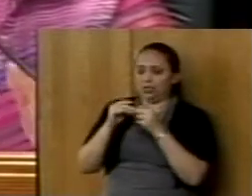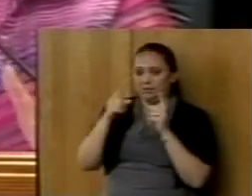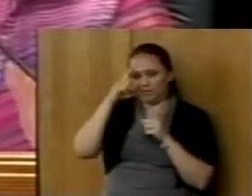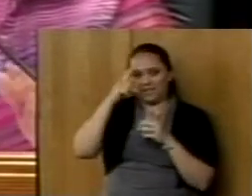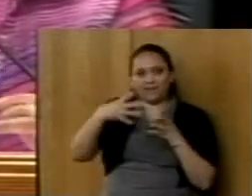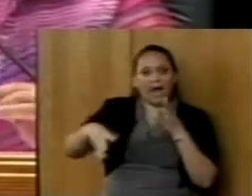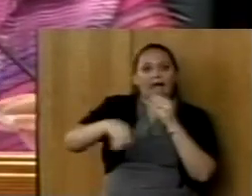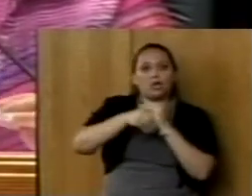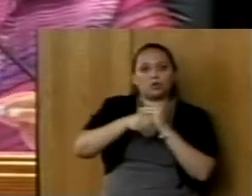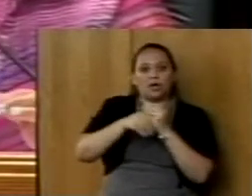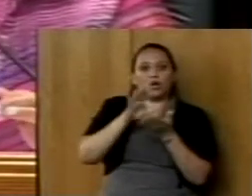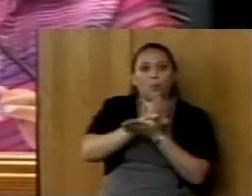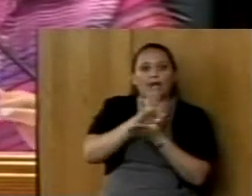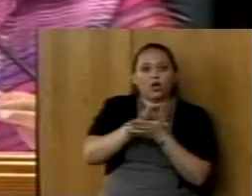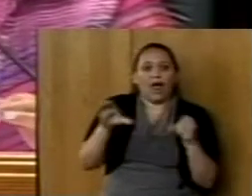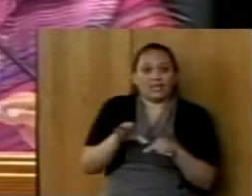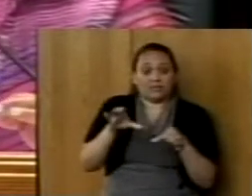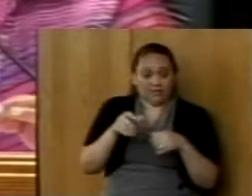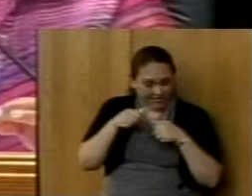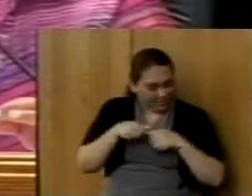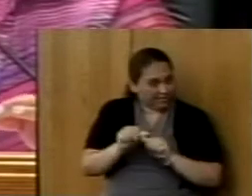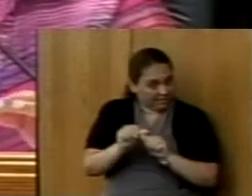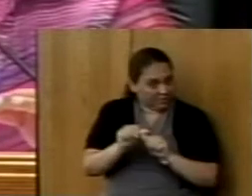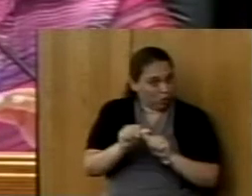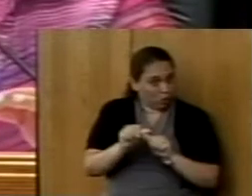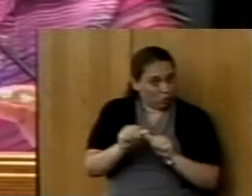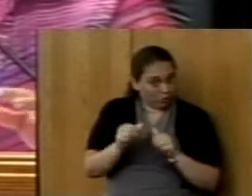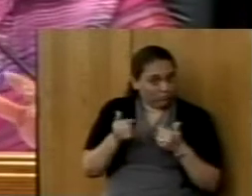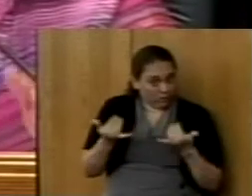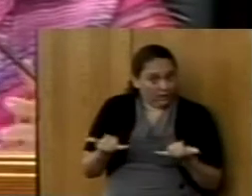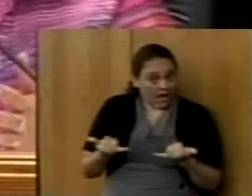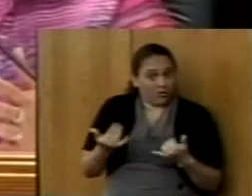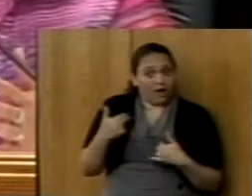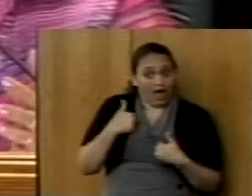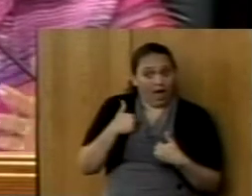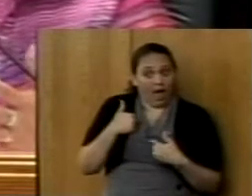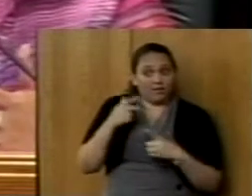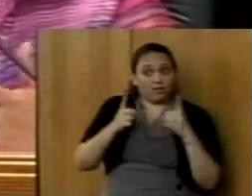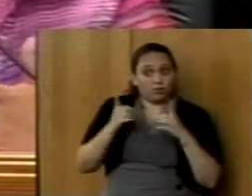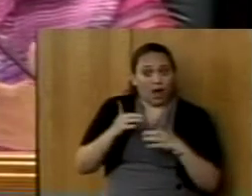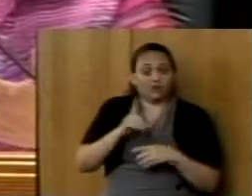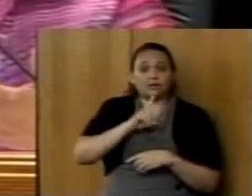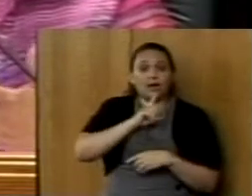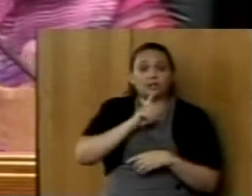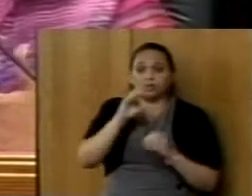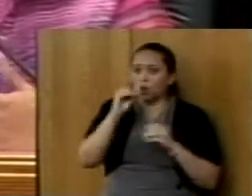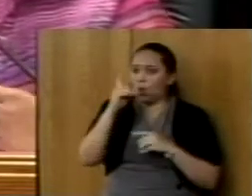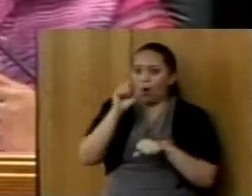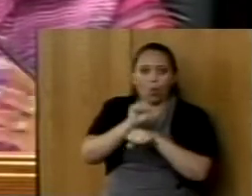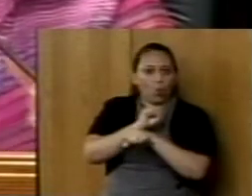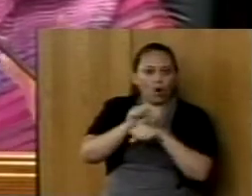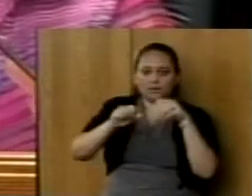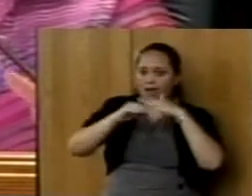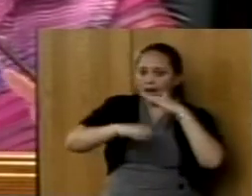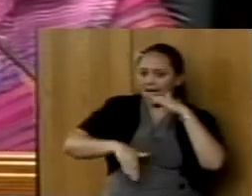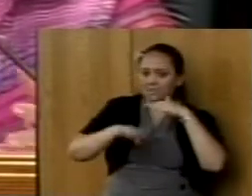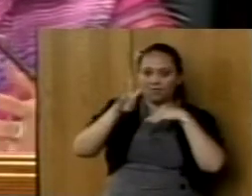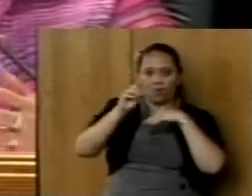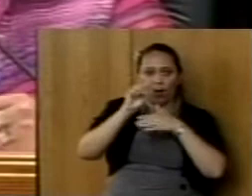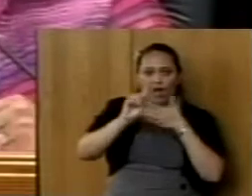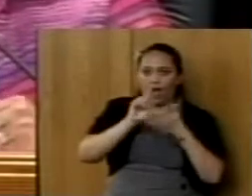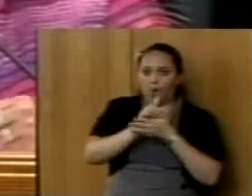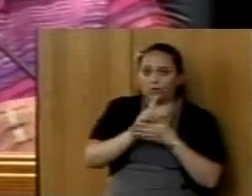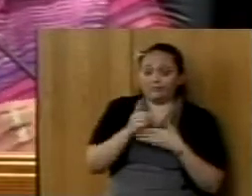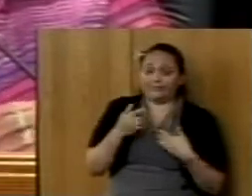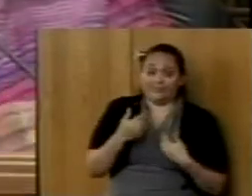activity. Does that still stand? Do we have, like, the drivers actually, no one works less than 40 hours in that? I don't know. I'd